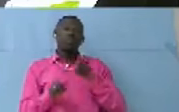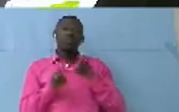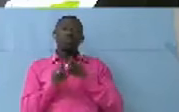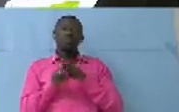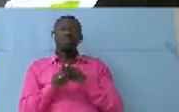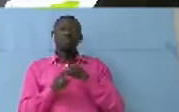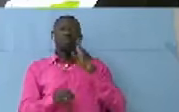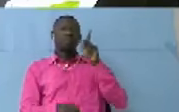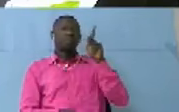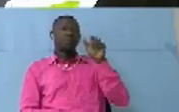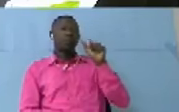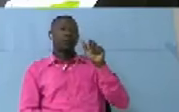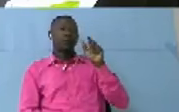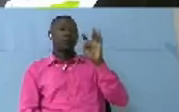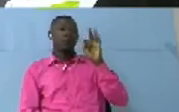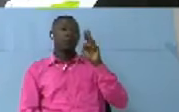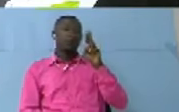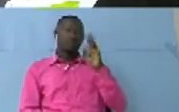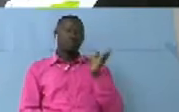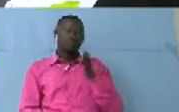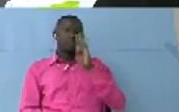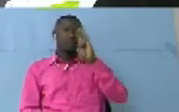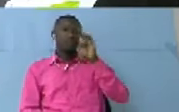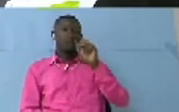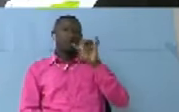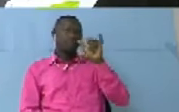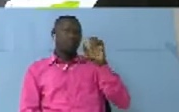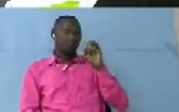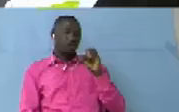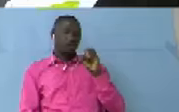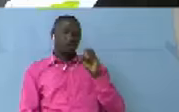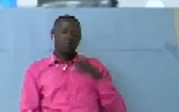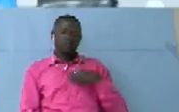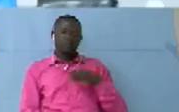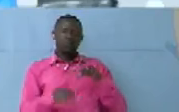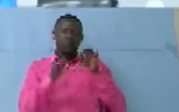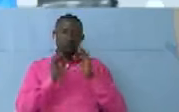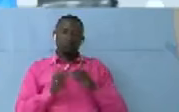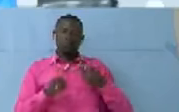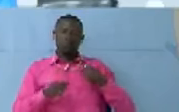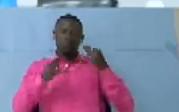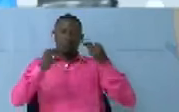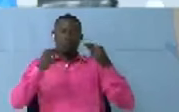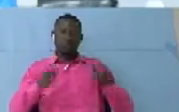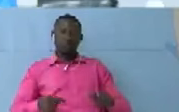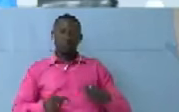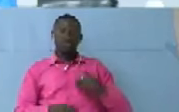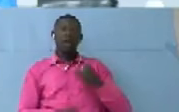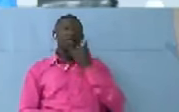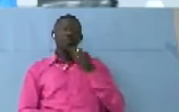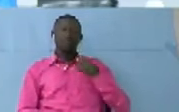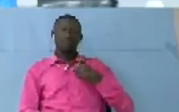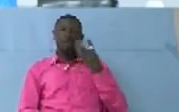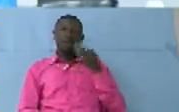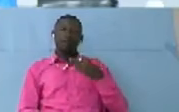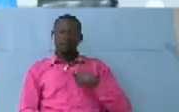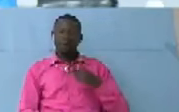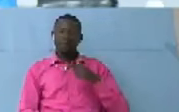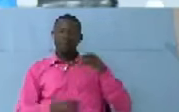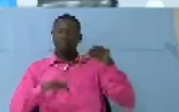and kafu bayo. So yen a statement otaji. They took our statements. Yen tengi nin kafu mfutu zare. They asked me if we are